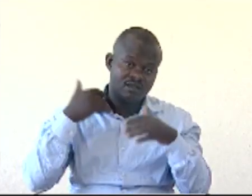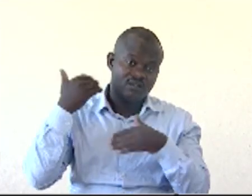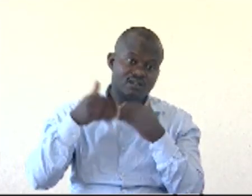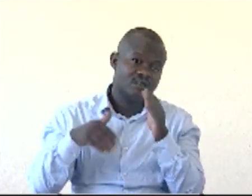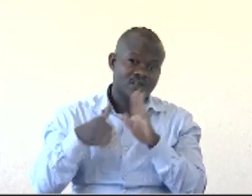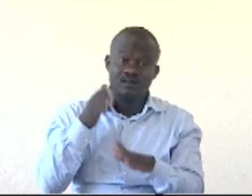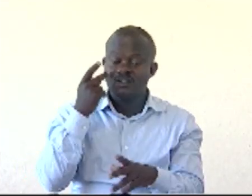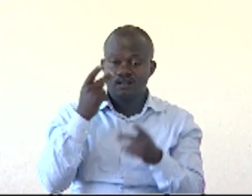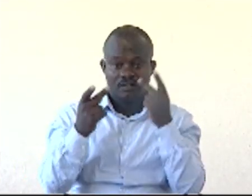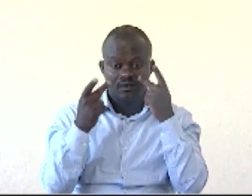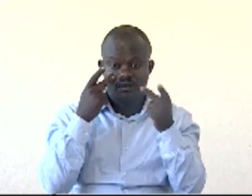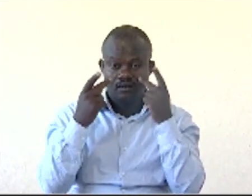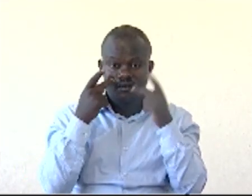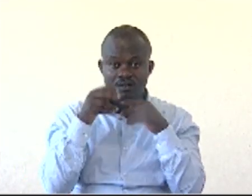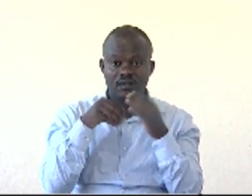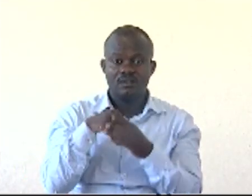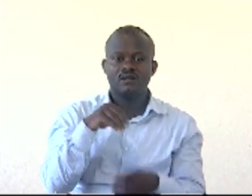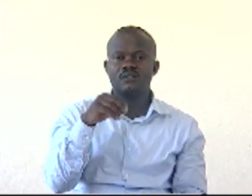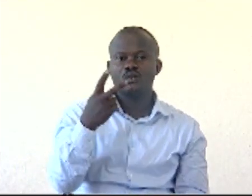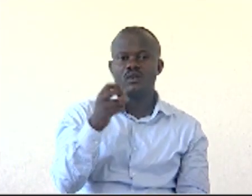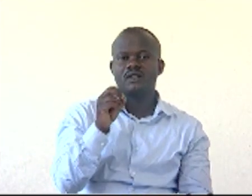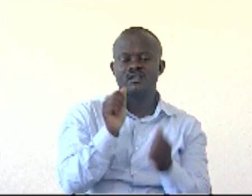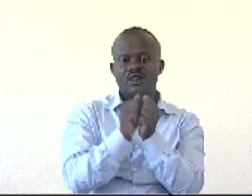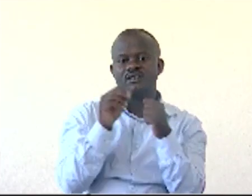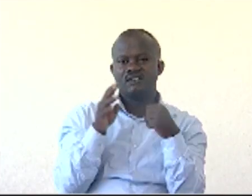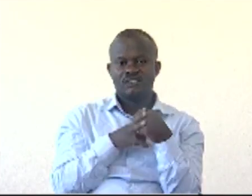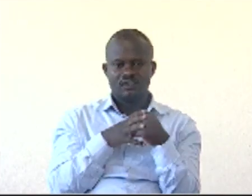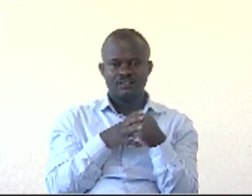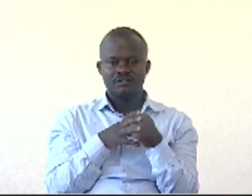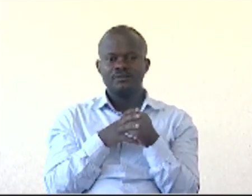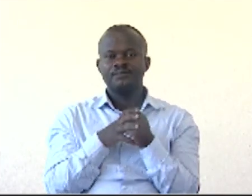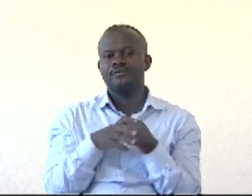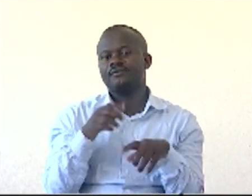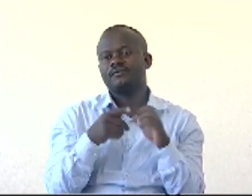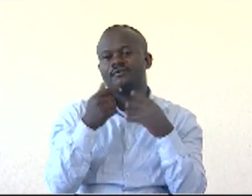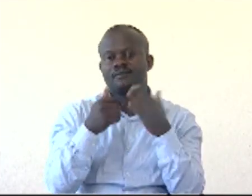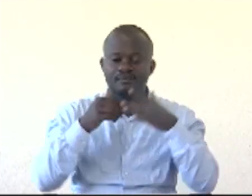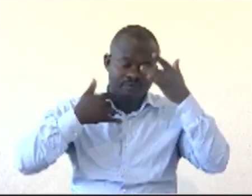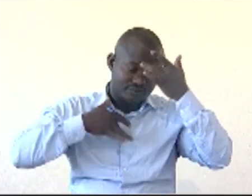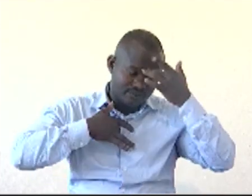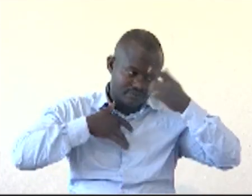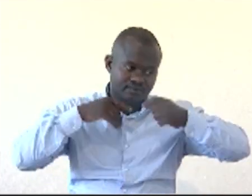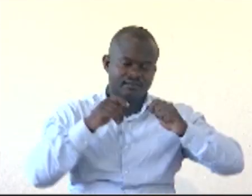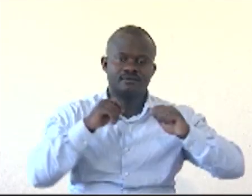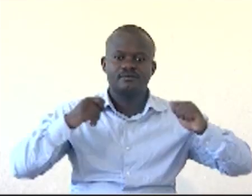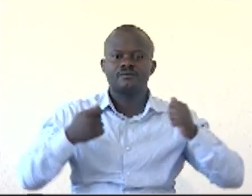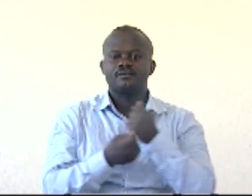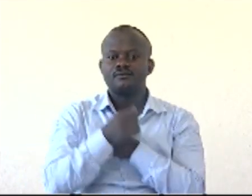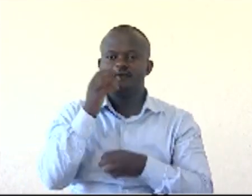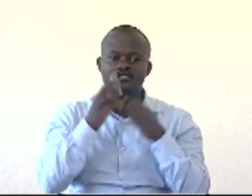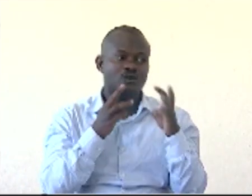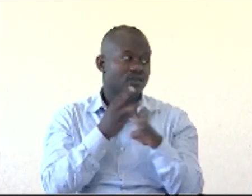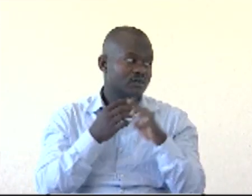firstly seen in 2019. But this disease has become a world